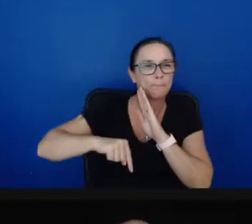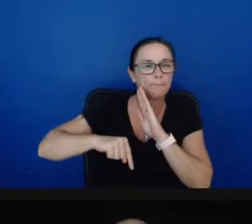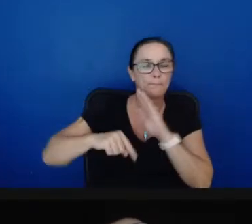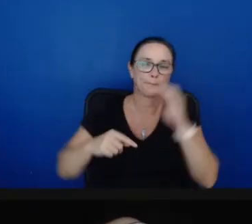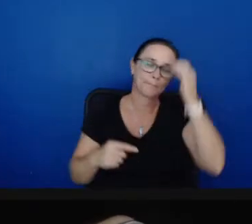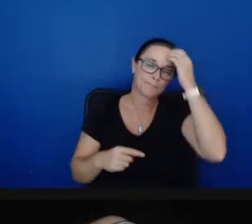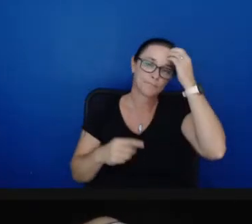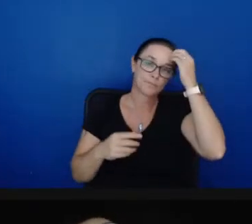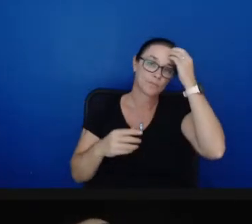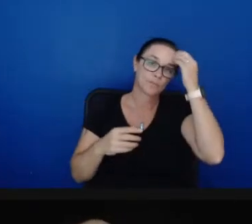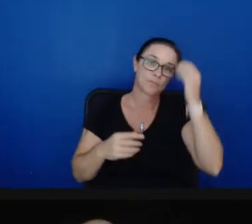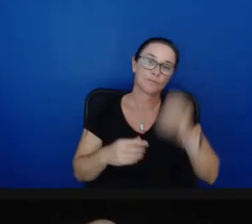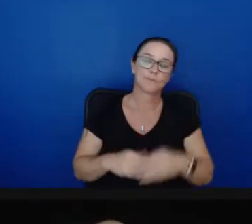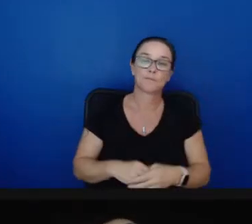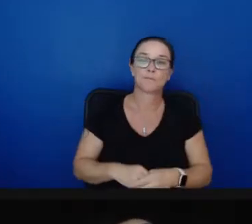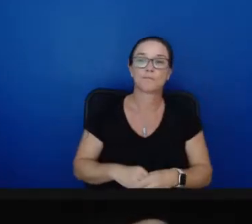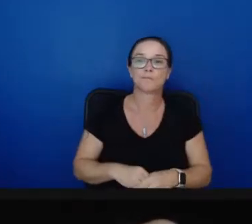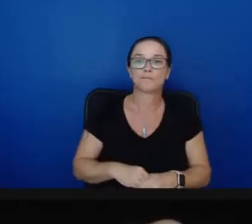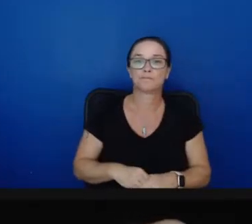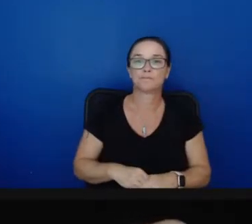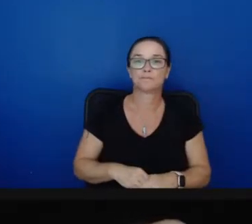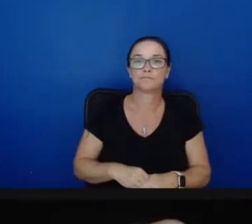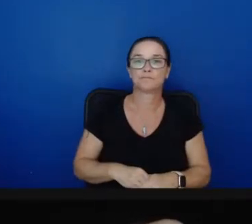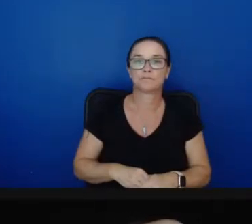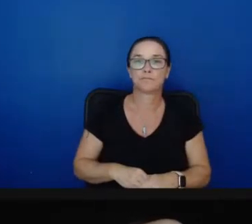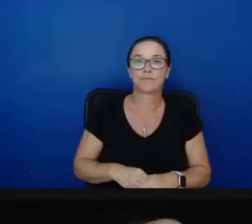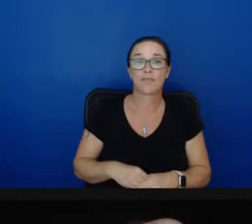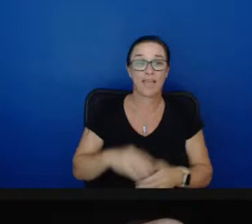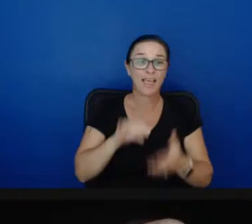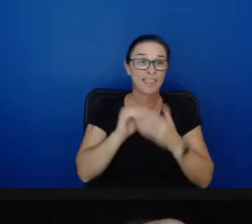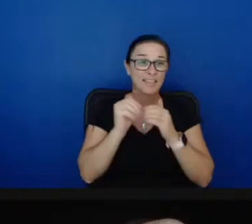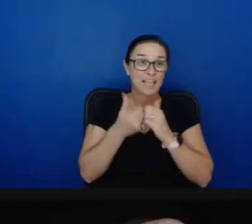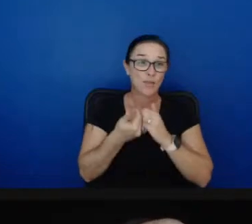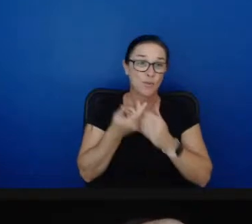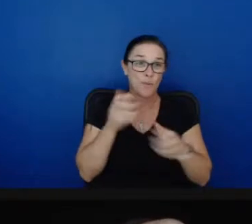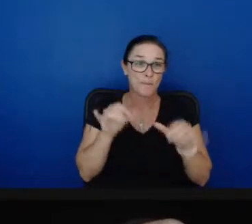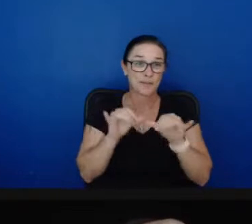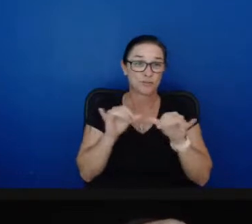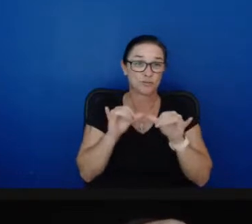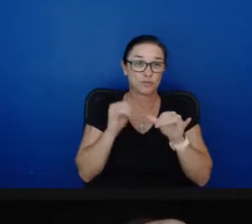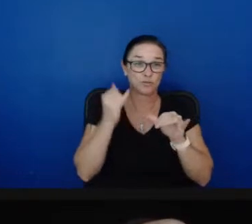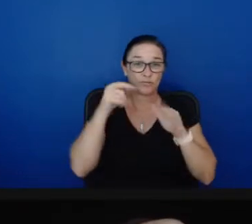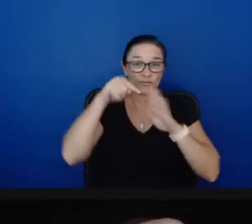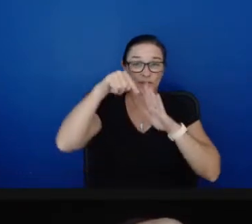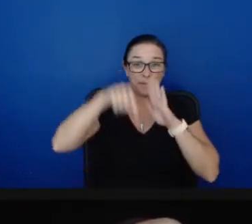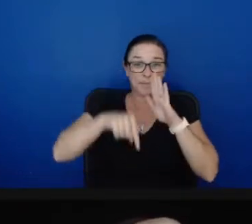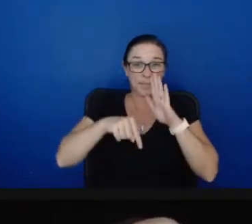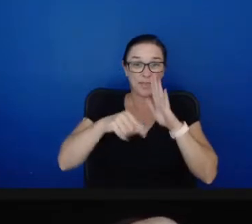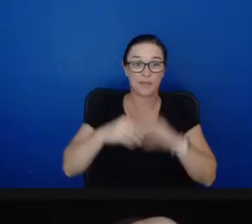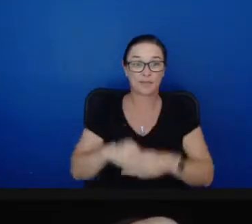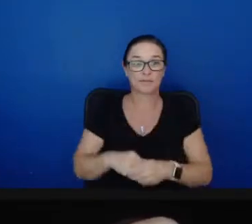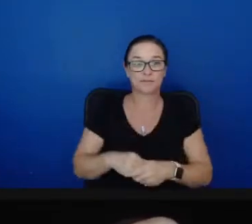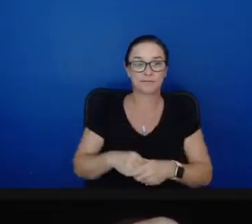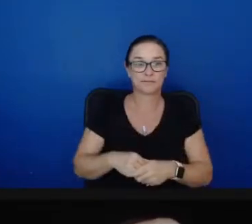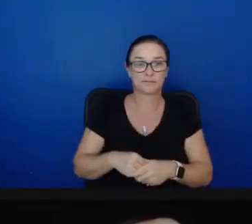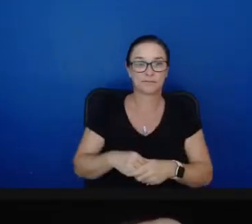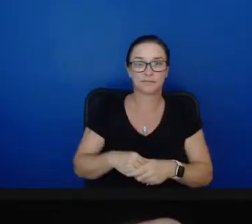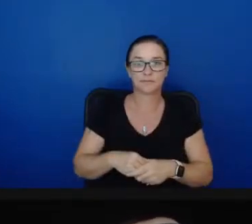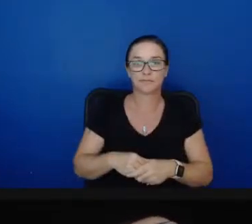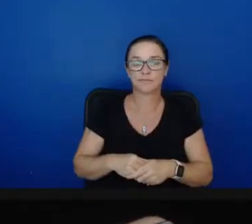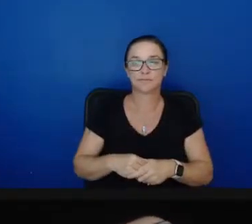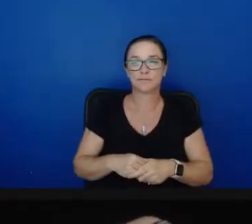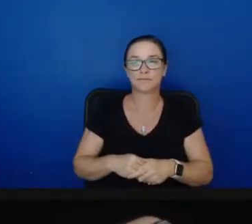lava is within that pit. And this was a way that they would do it. Poking the bottom, see how much it gets